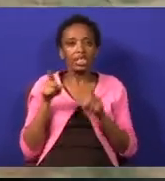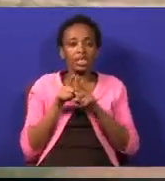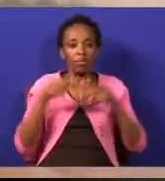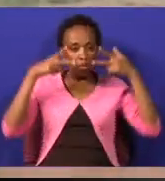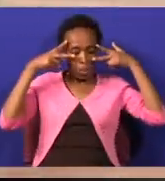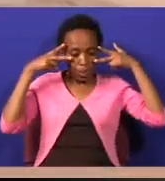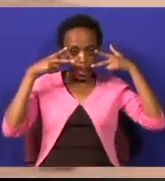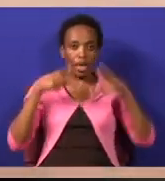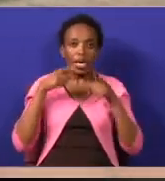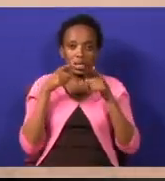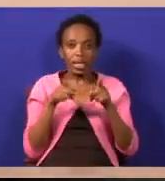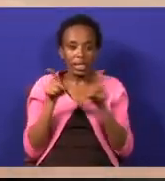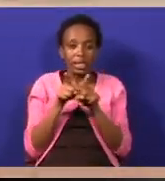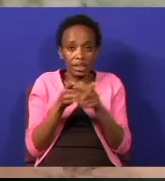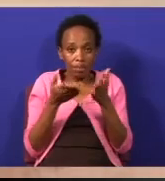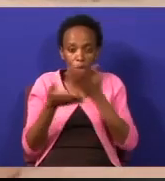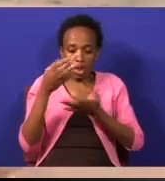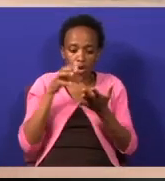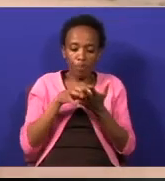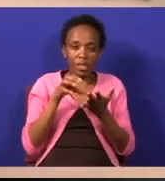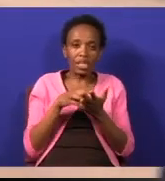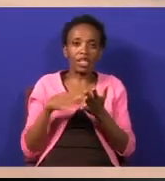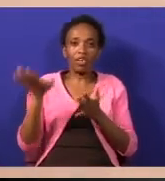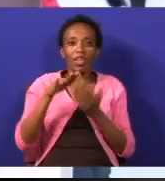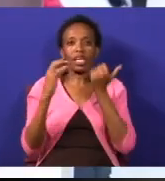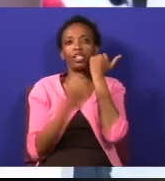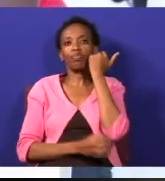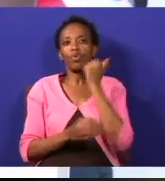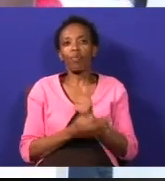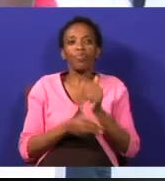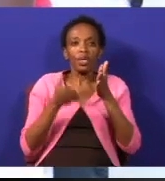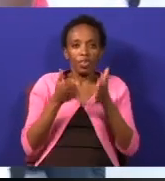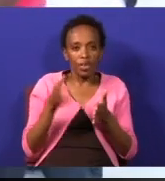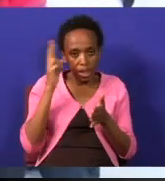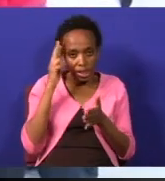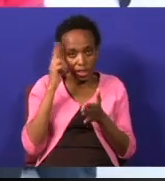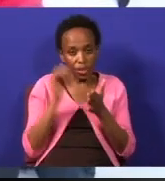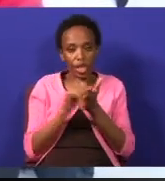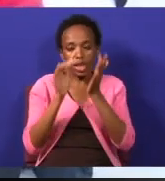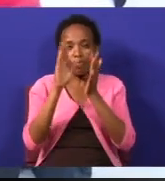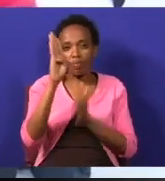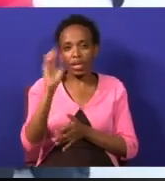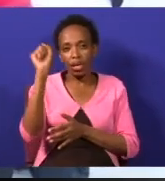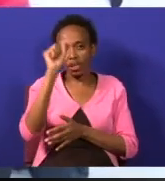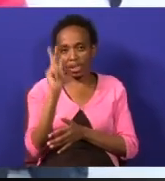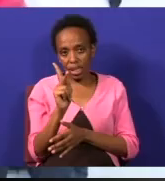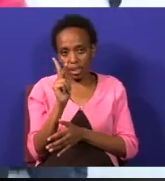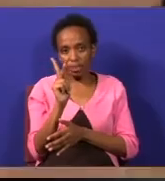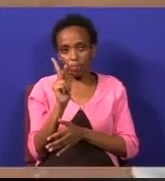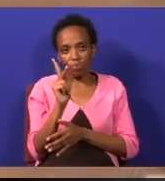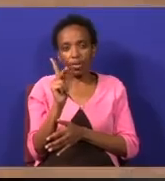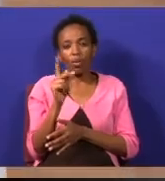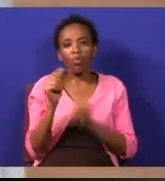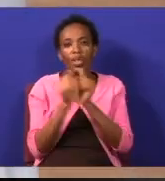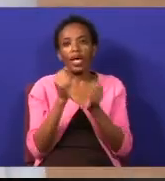and terror attacks, and hence the economic status of the areas is poor. It is for this reason that the Bible Society of Kenya, BSK,